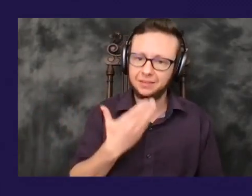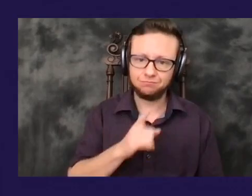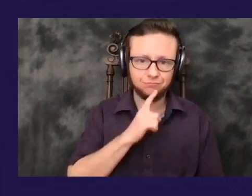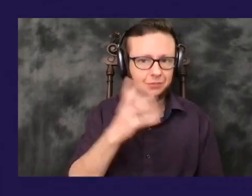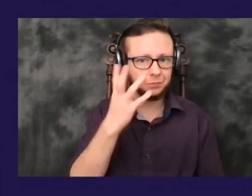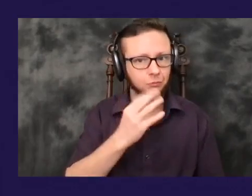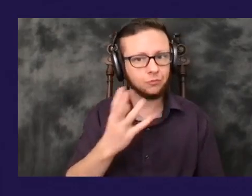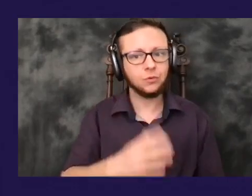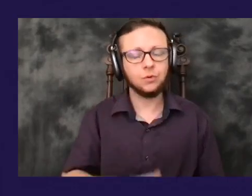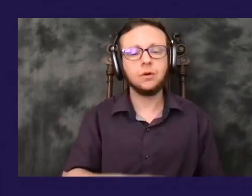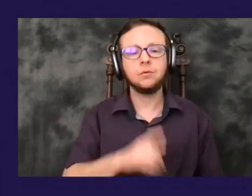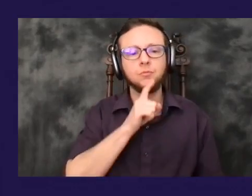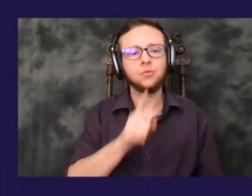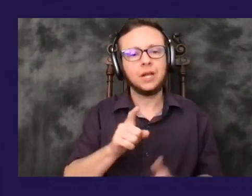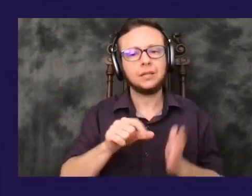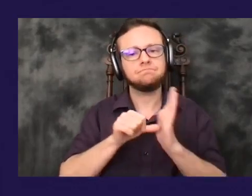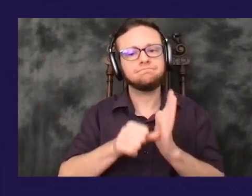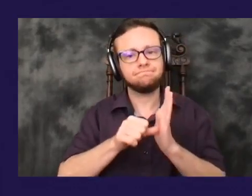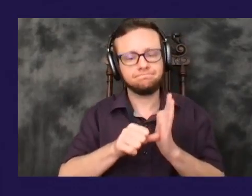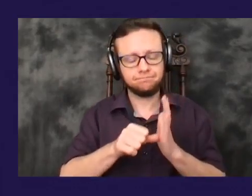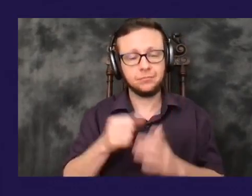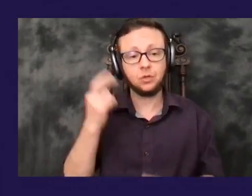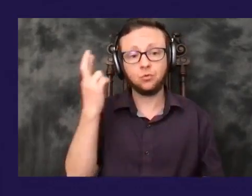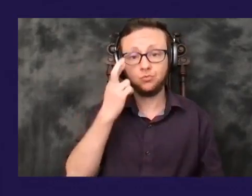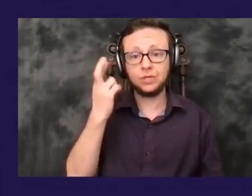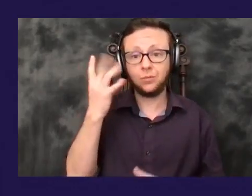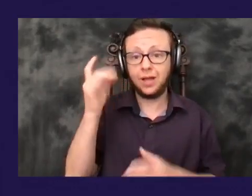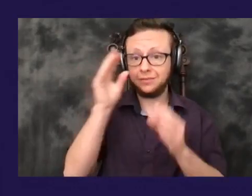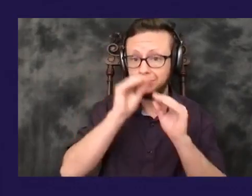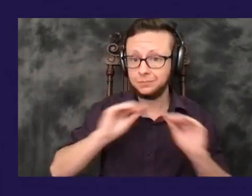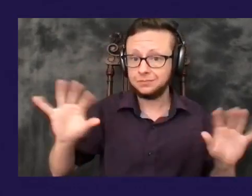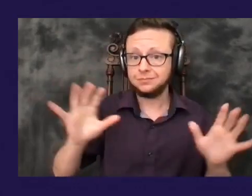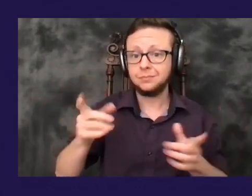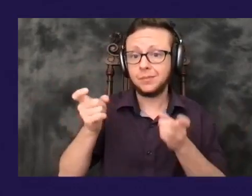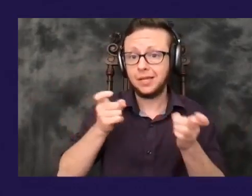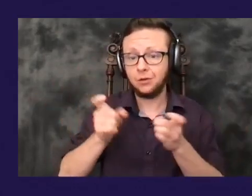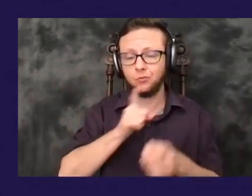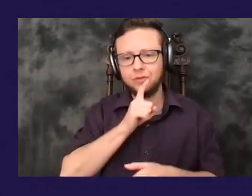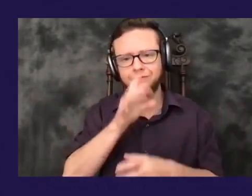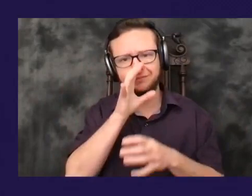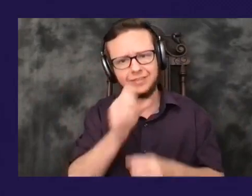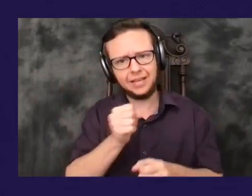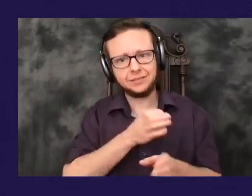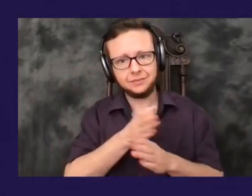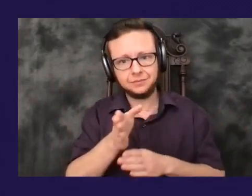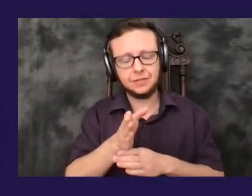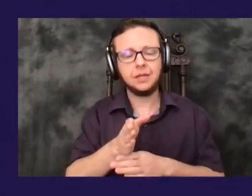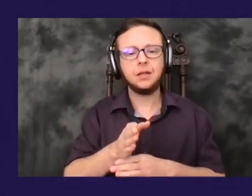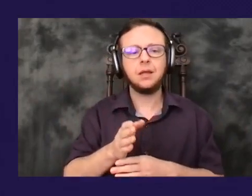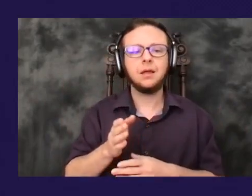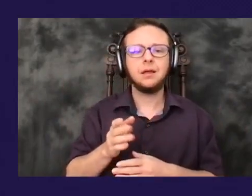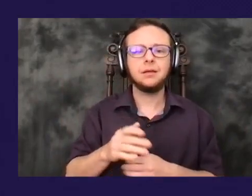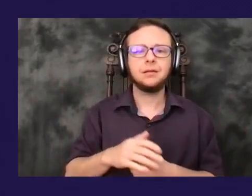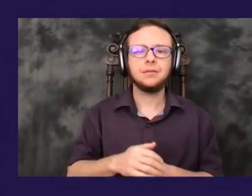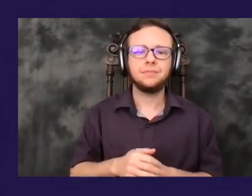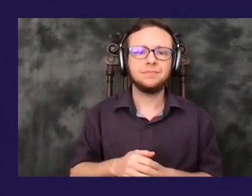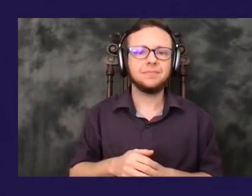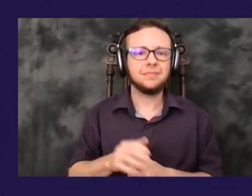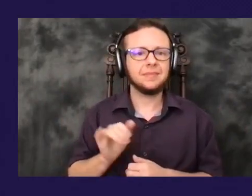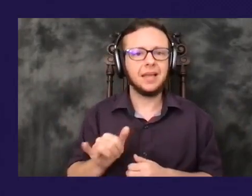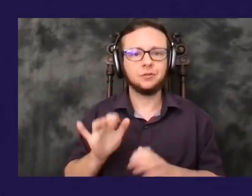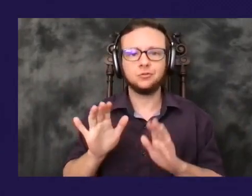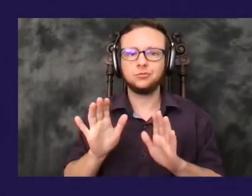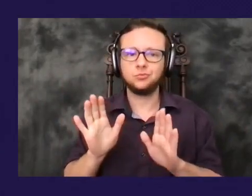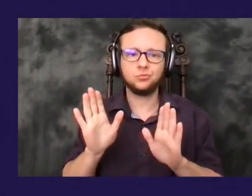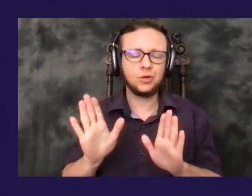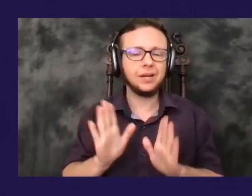it also really highlights that the reason why infodemic management is such a fascinating field to be working in is that it's the great leveler. No country has done a super